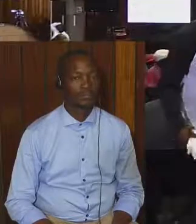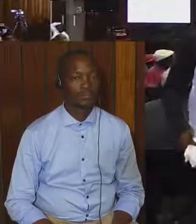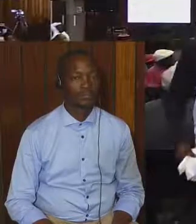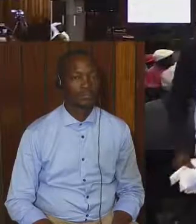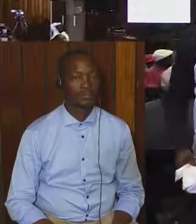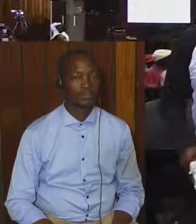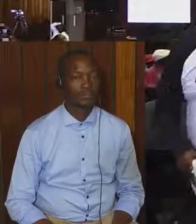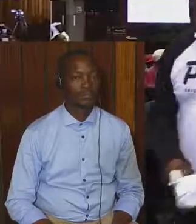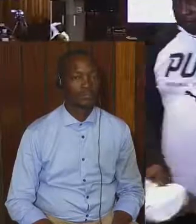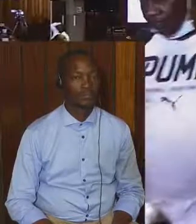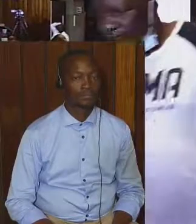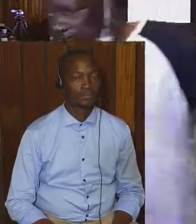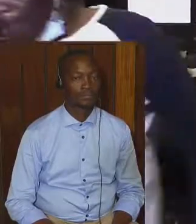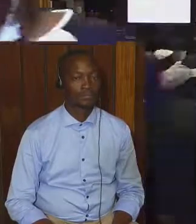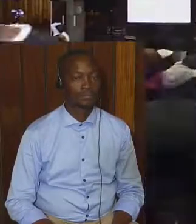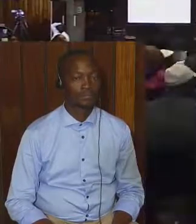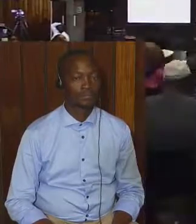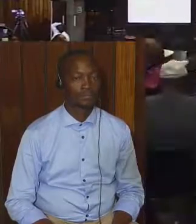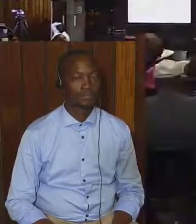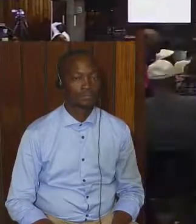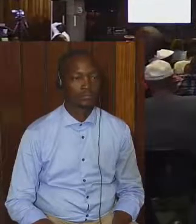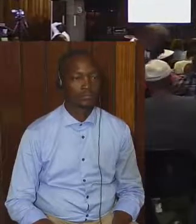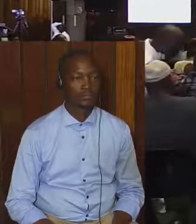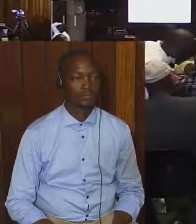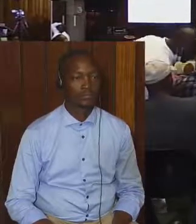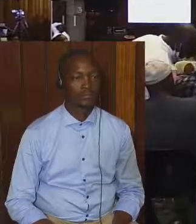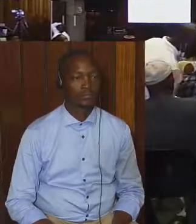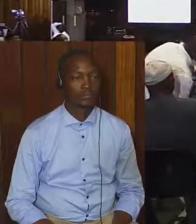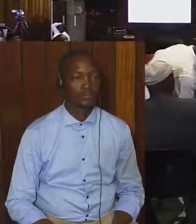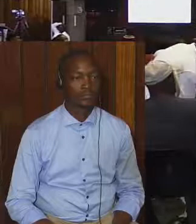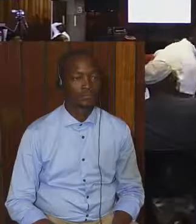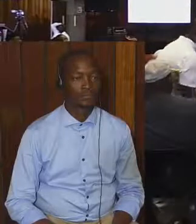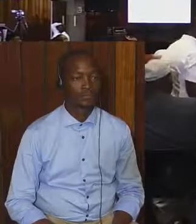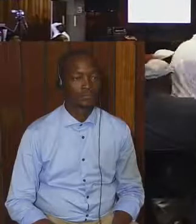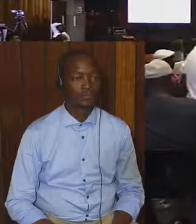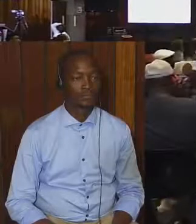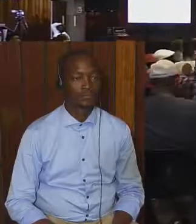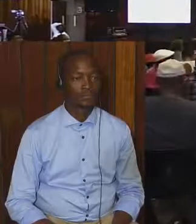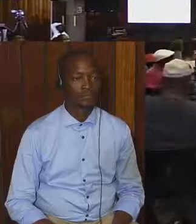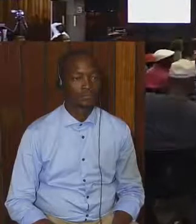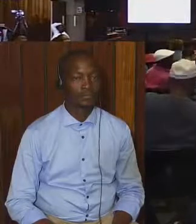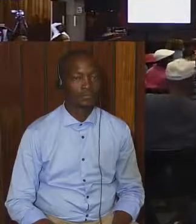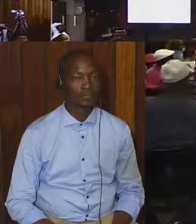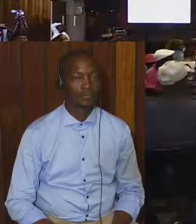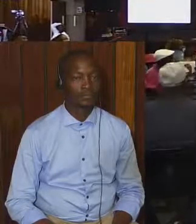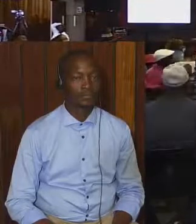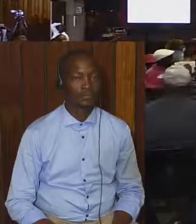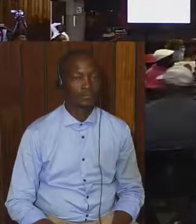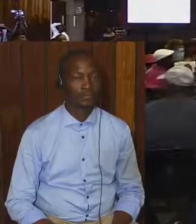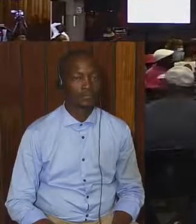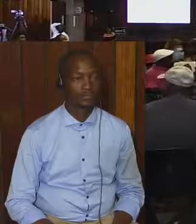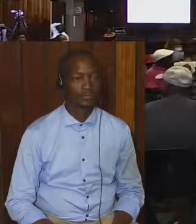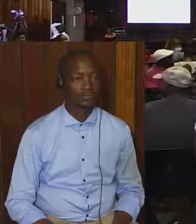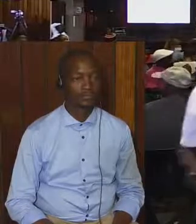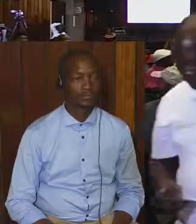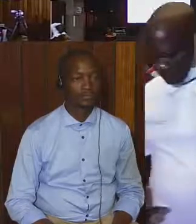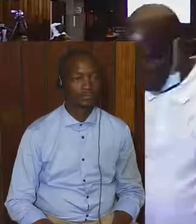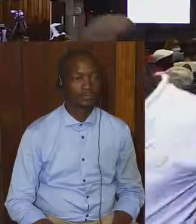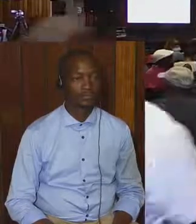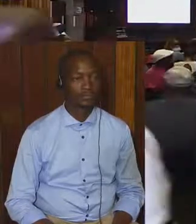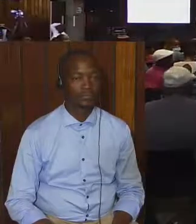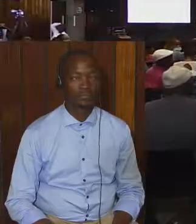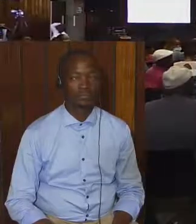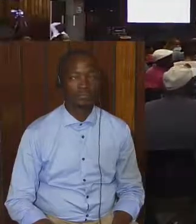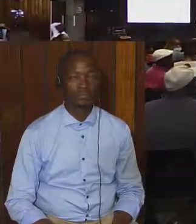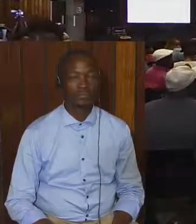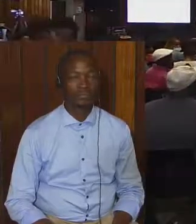Number 6 next to you in the brown shirt. Hold on. And then I'm trying to check